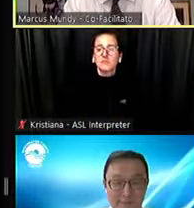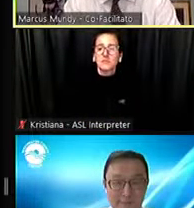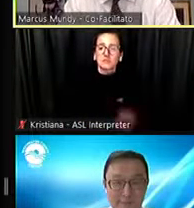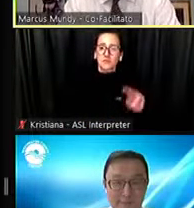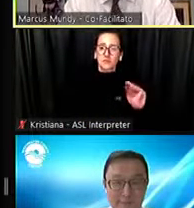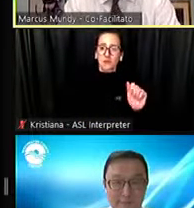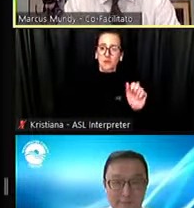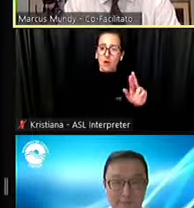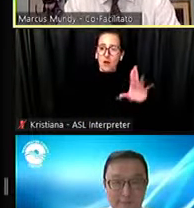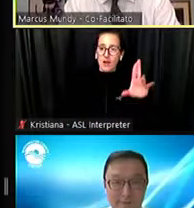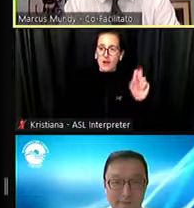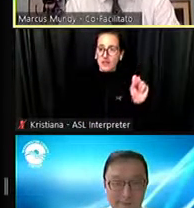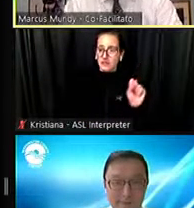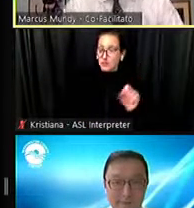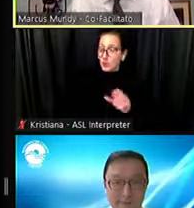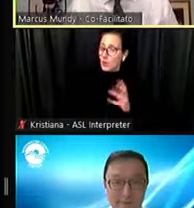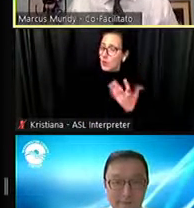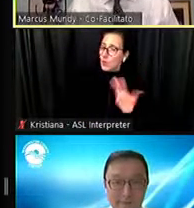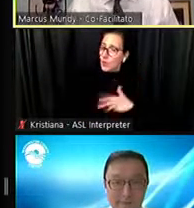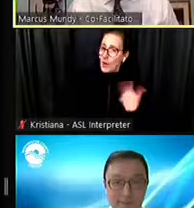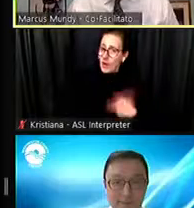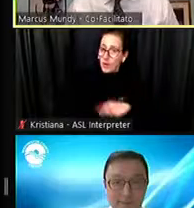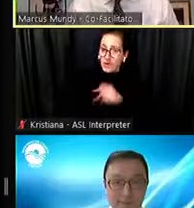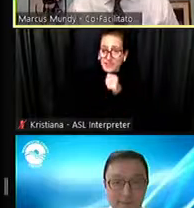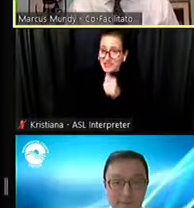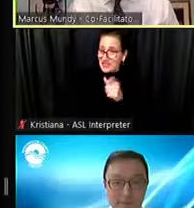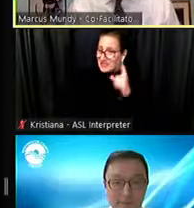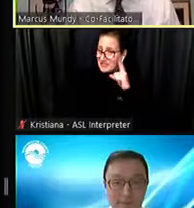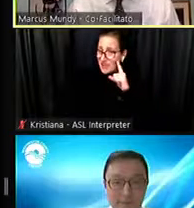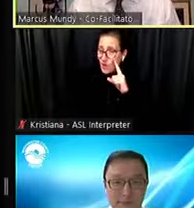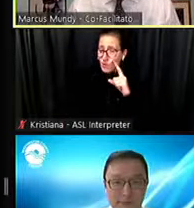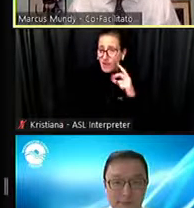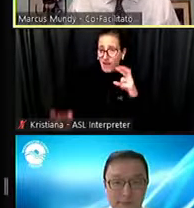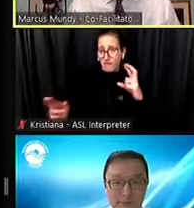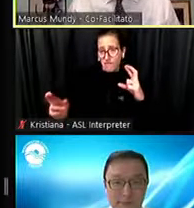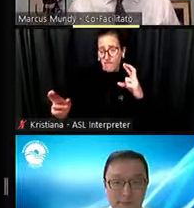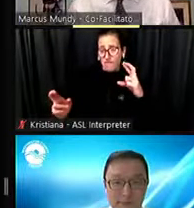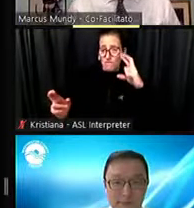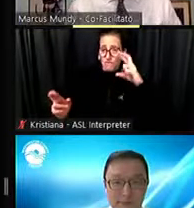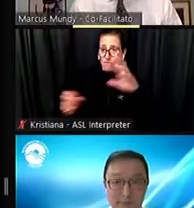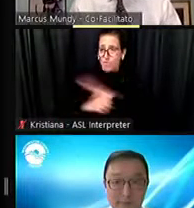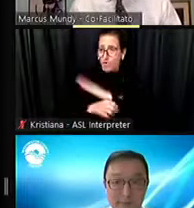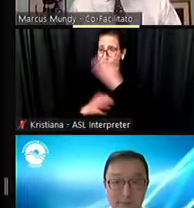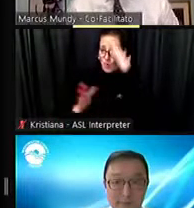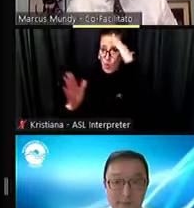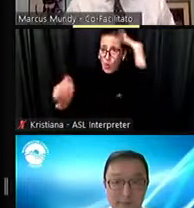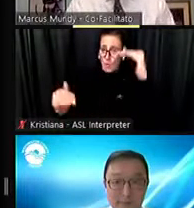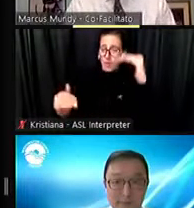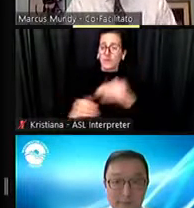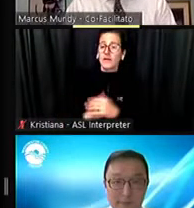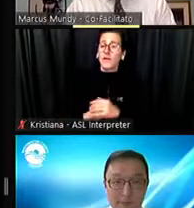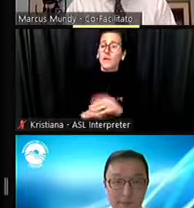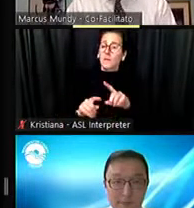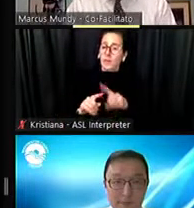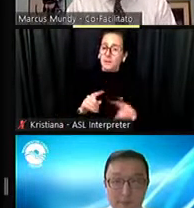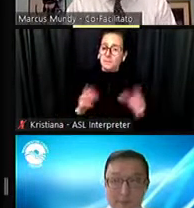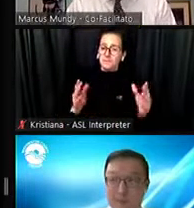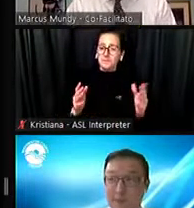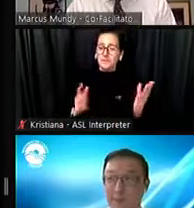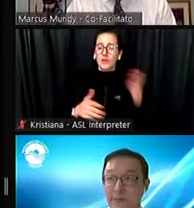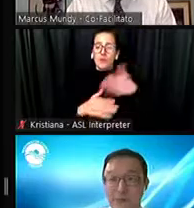thank you for the reality check, Chair Harrington. Marcus, I do have a couple other questions, and